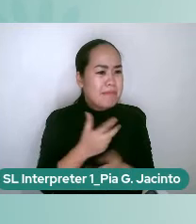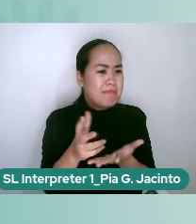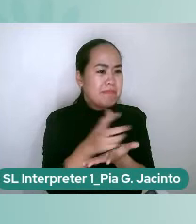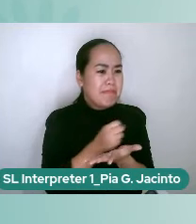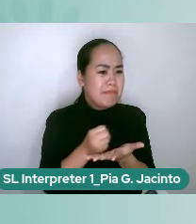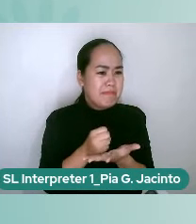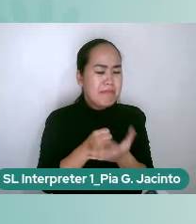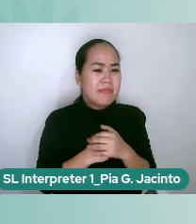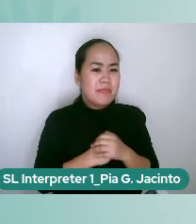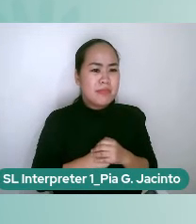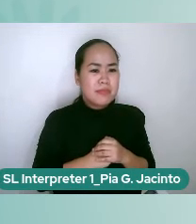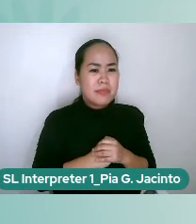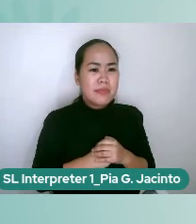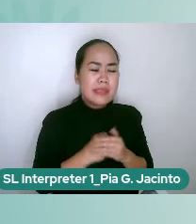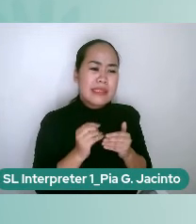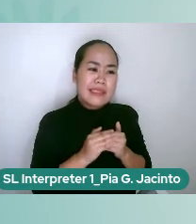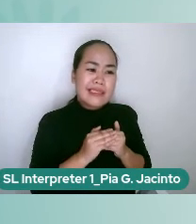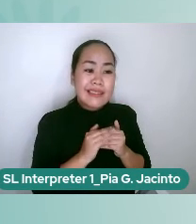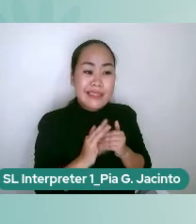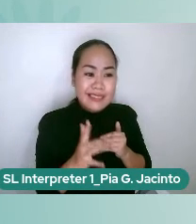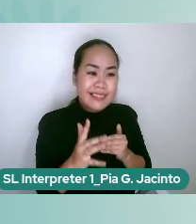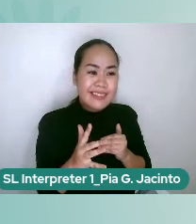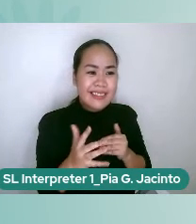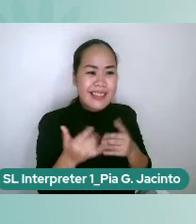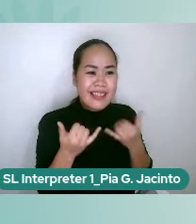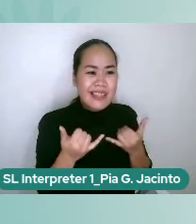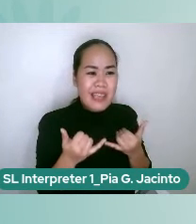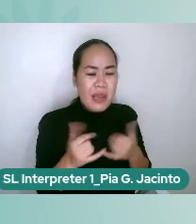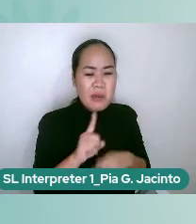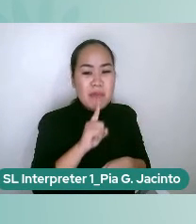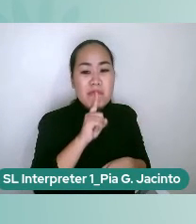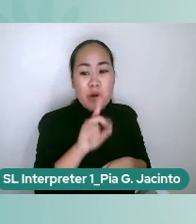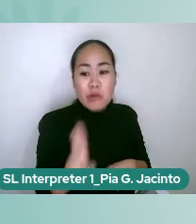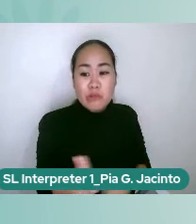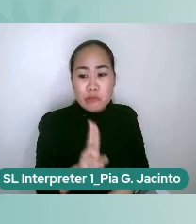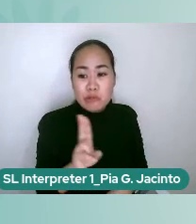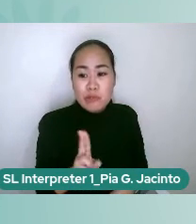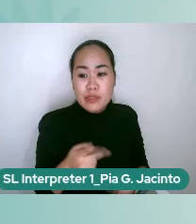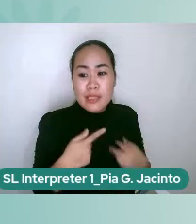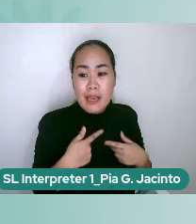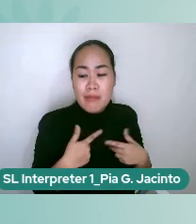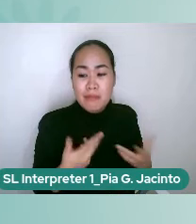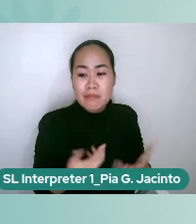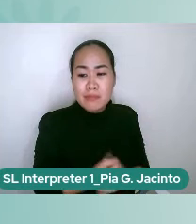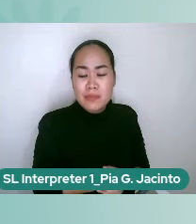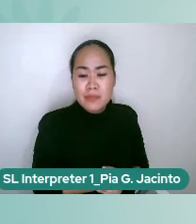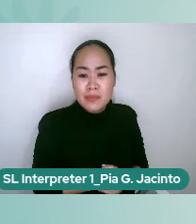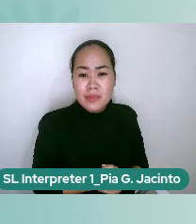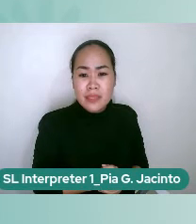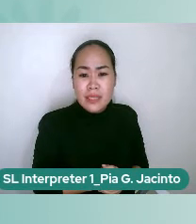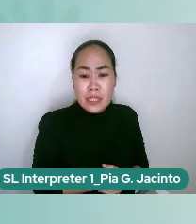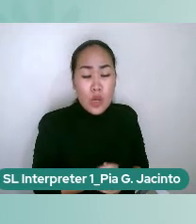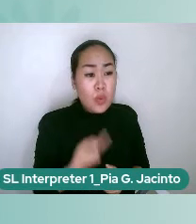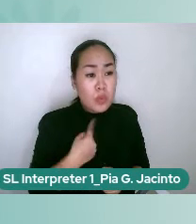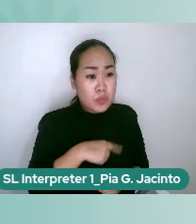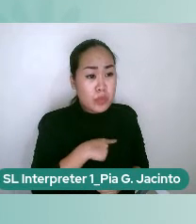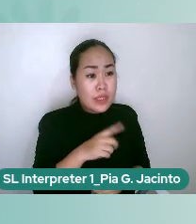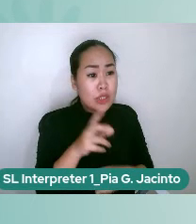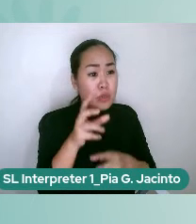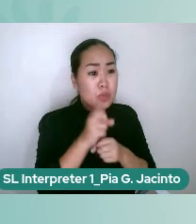We needed to go further for regulatory reasons as much as anything else, and so we undertook